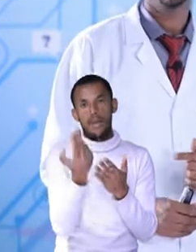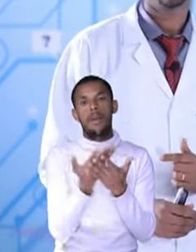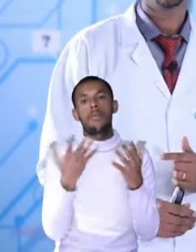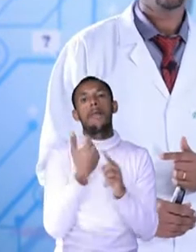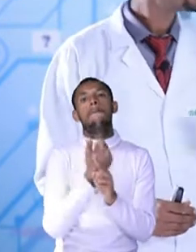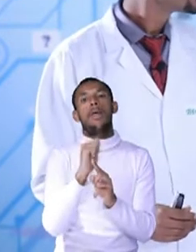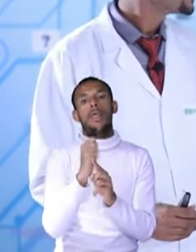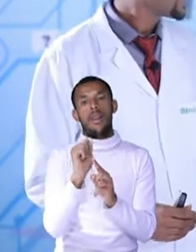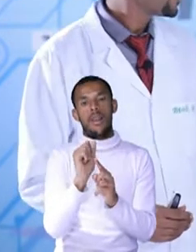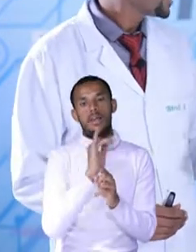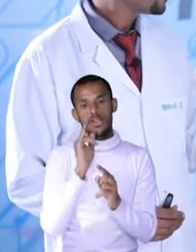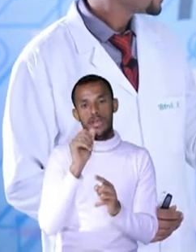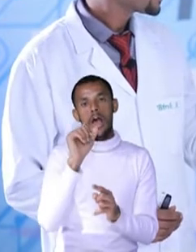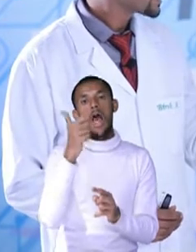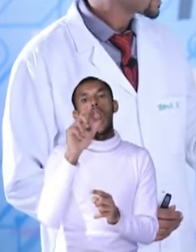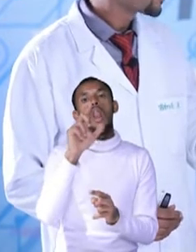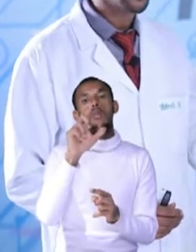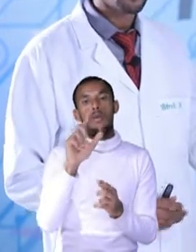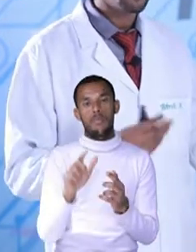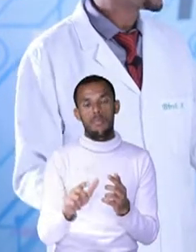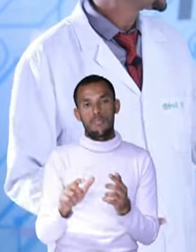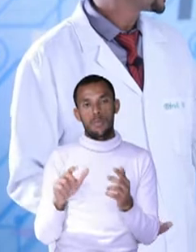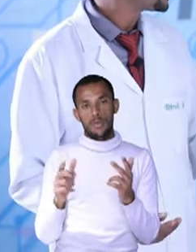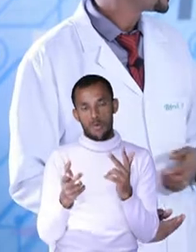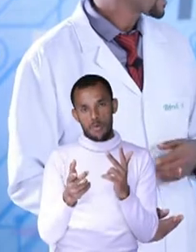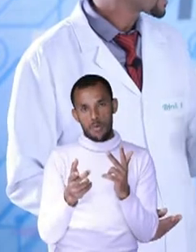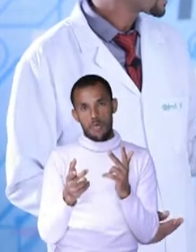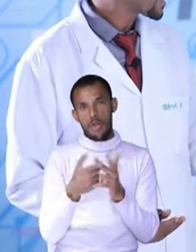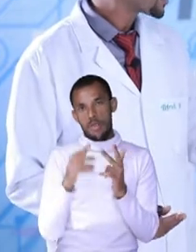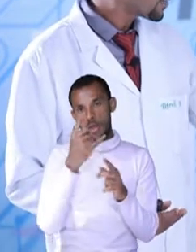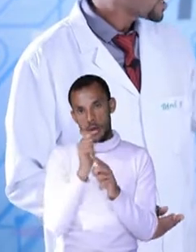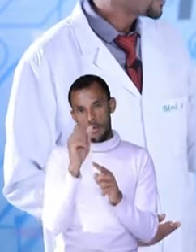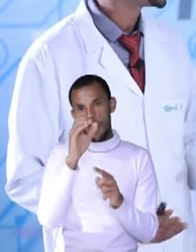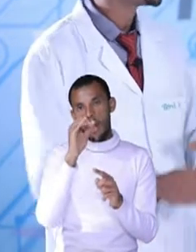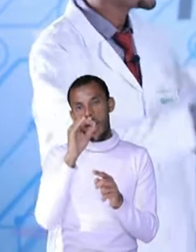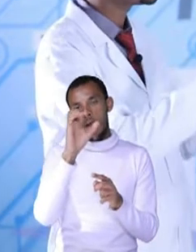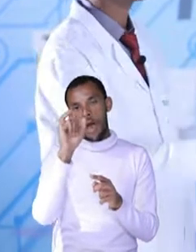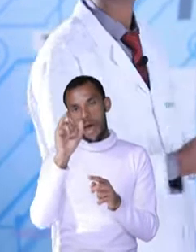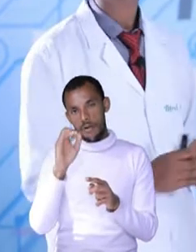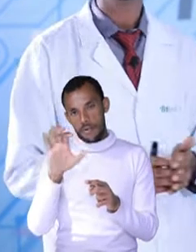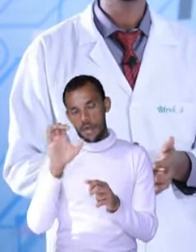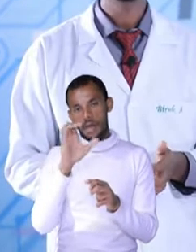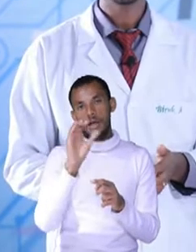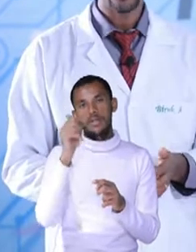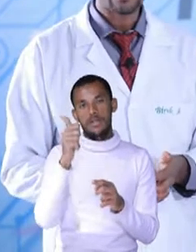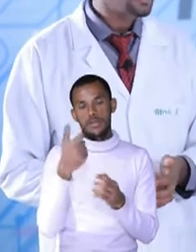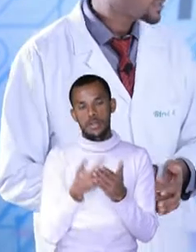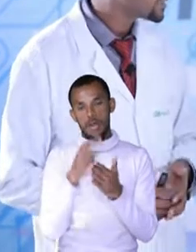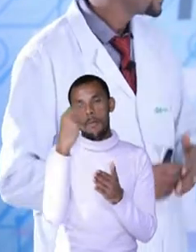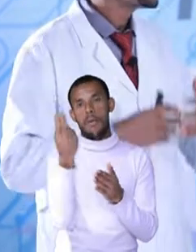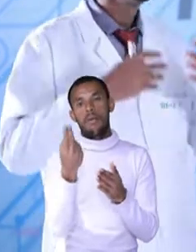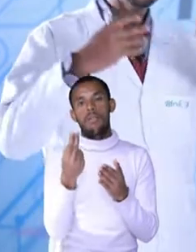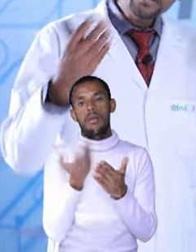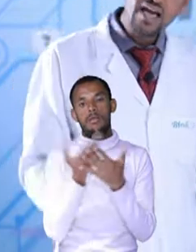metallic element, is aluminium. The second most abundant metallic element is iron, calcium, and so on. This is the abundance element in the